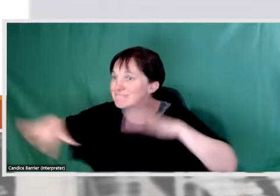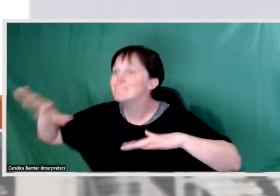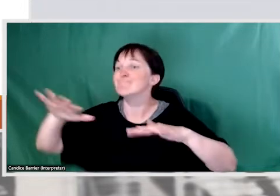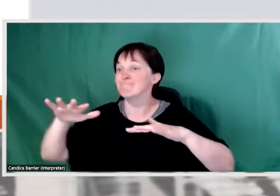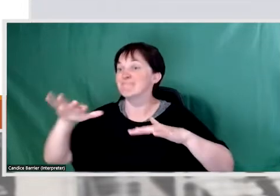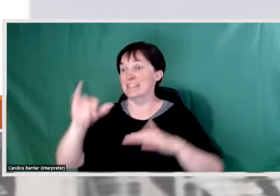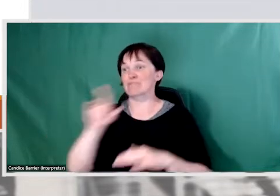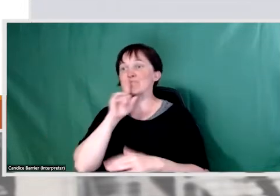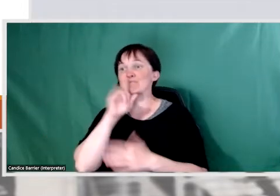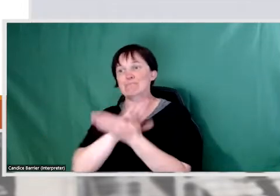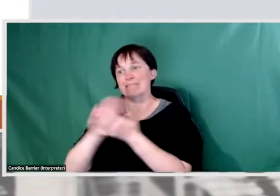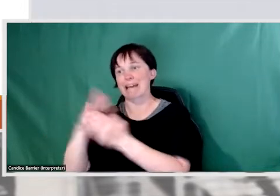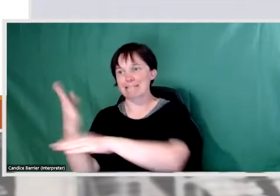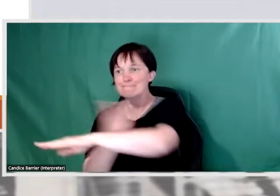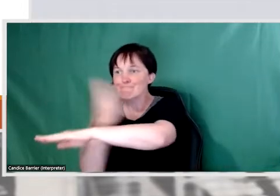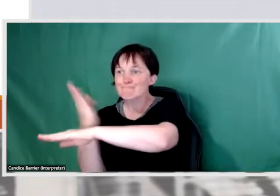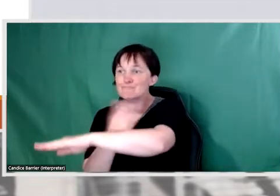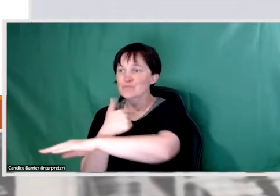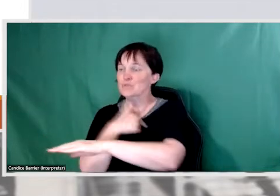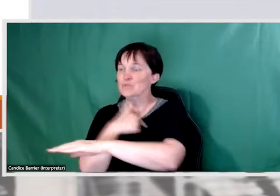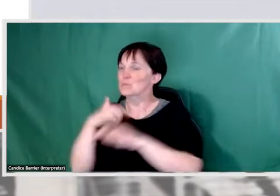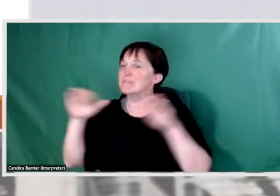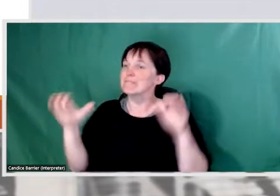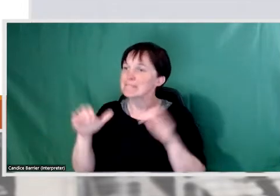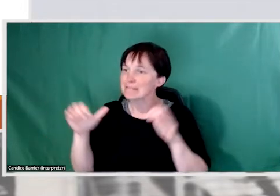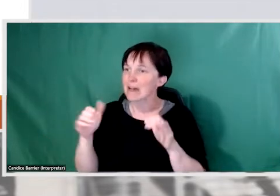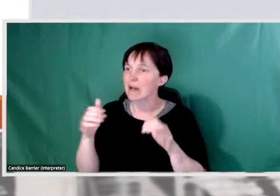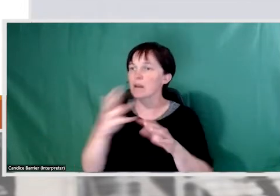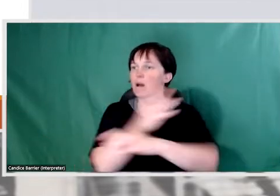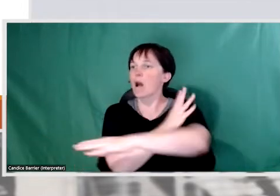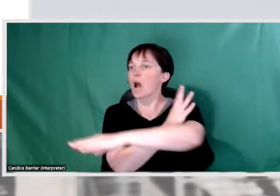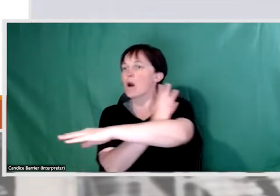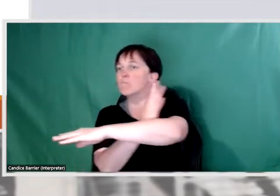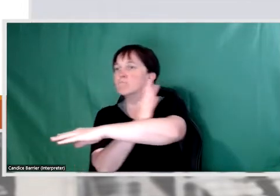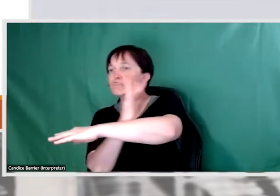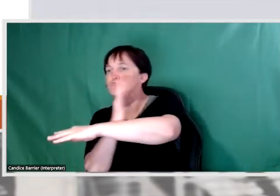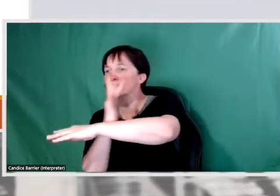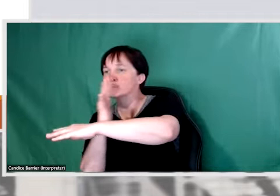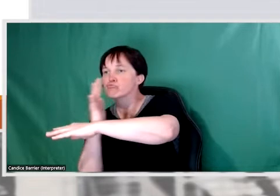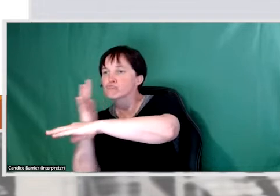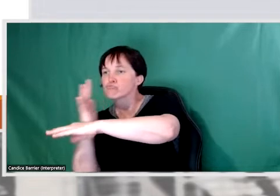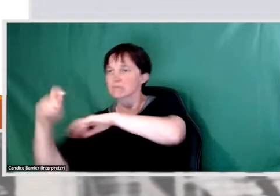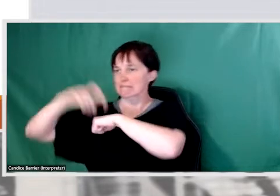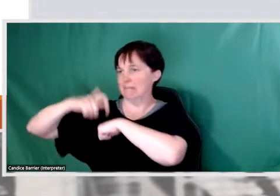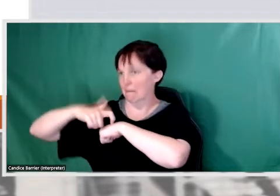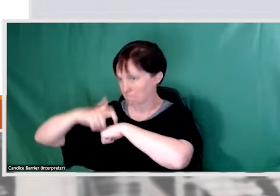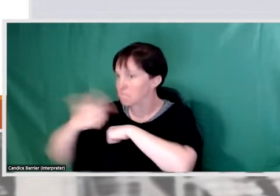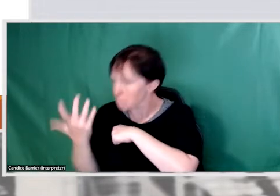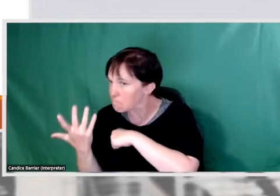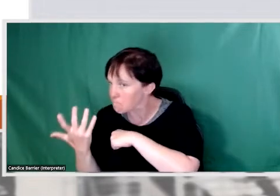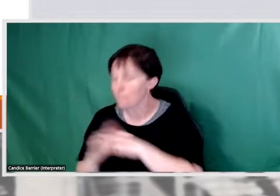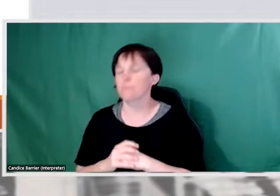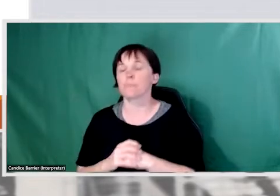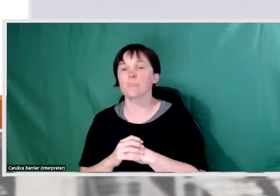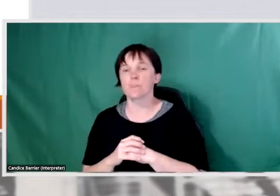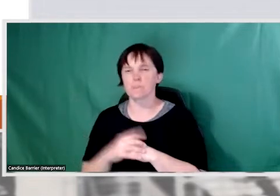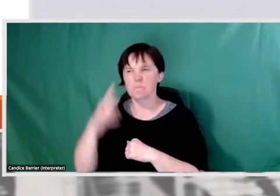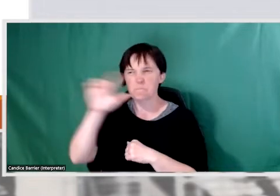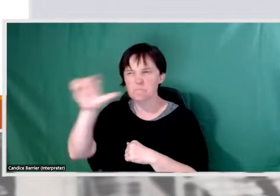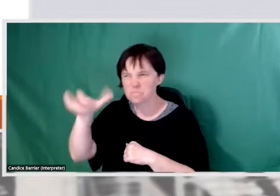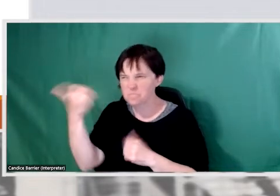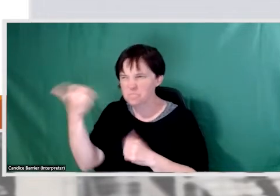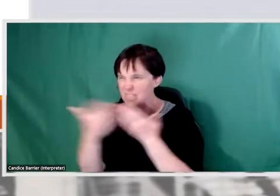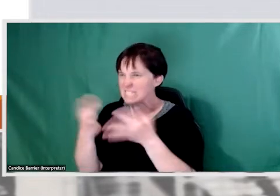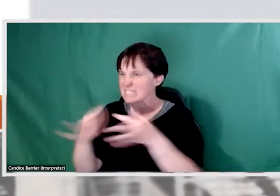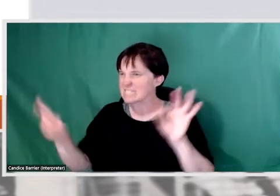nice improvements that we're able to kind of deliver, over a series of time. I think the other thing that's important to note